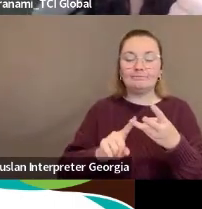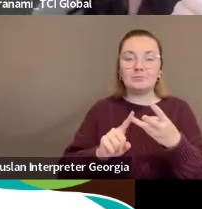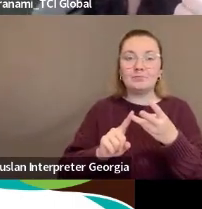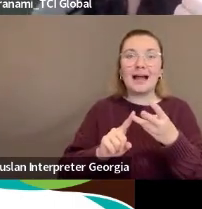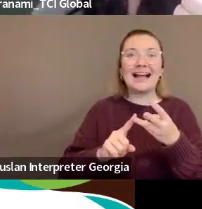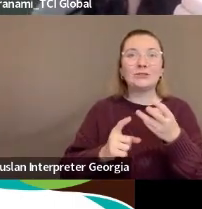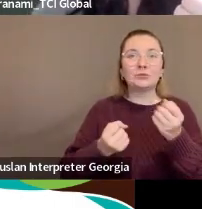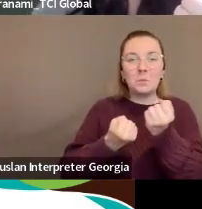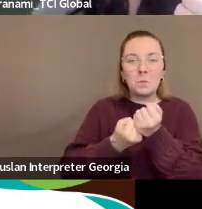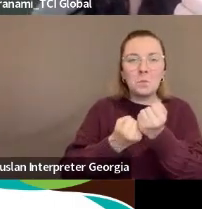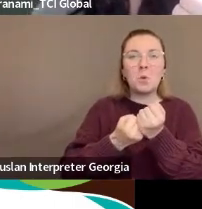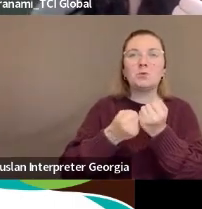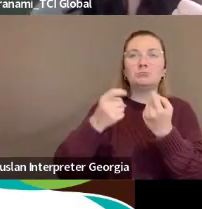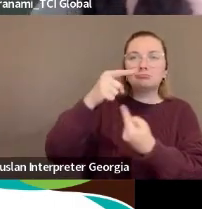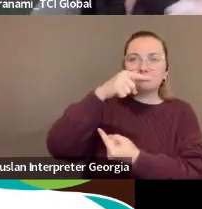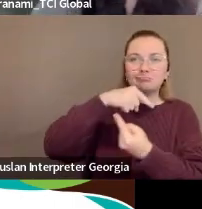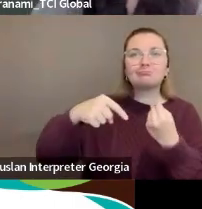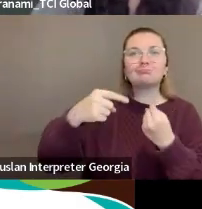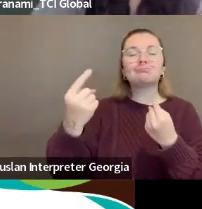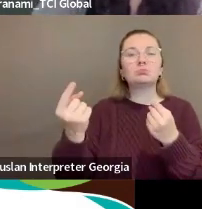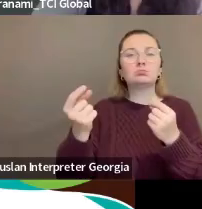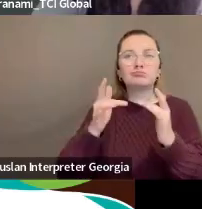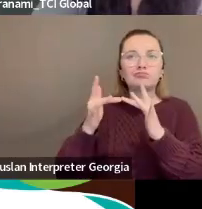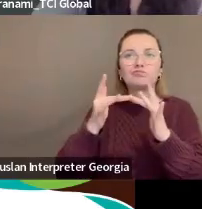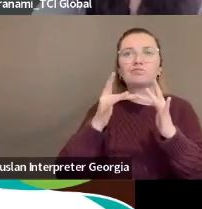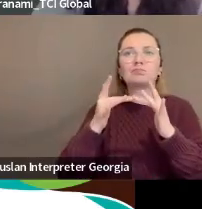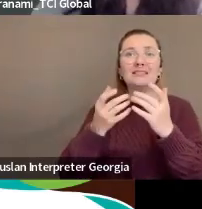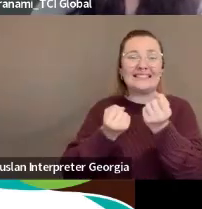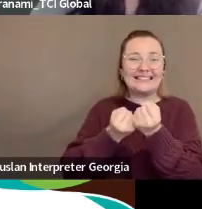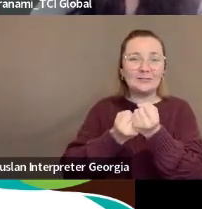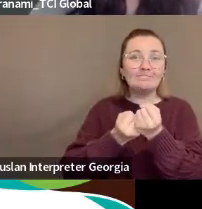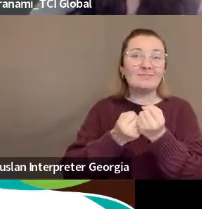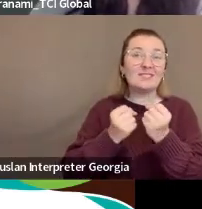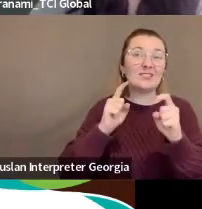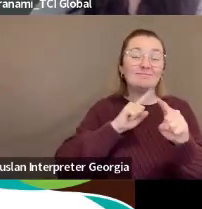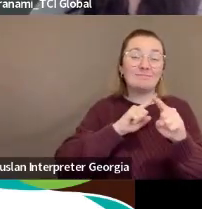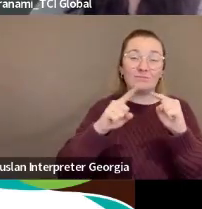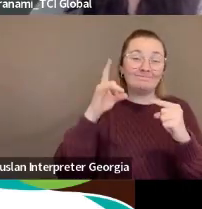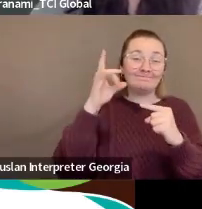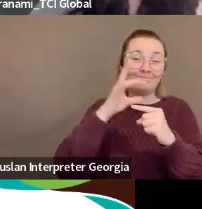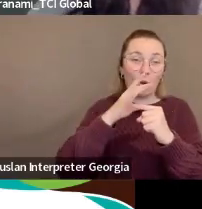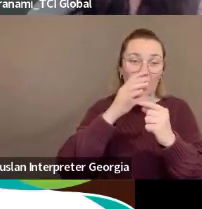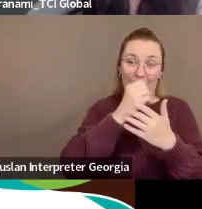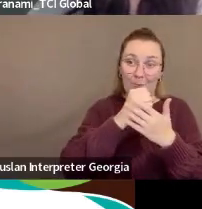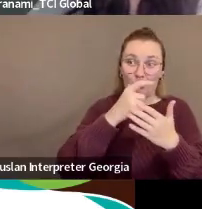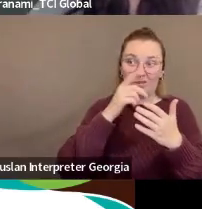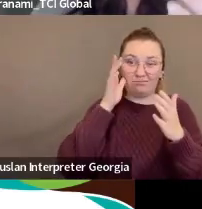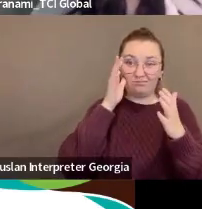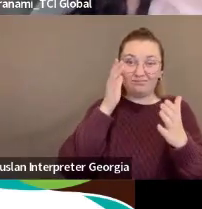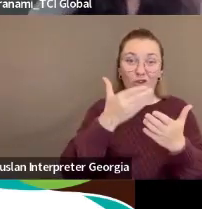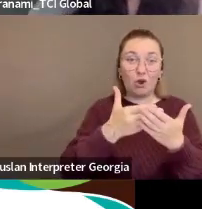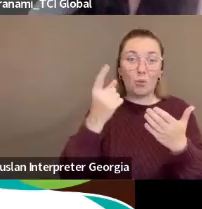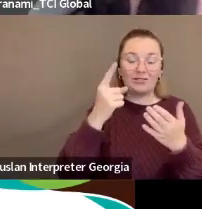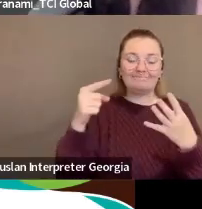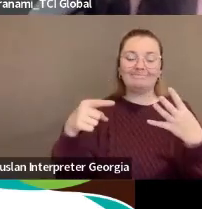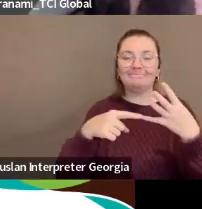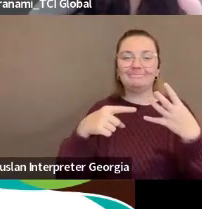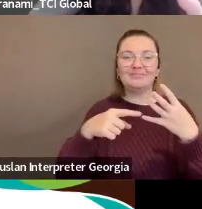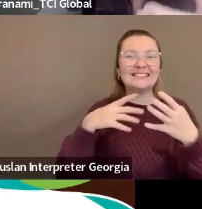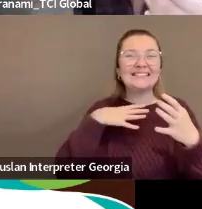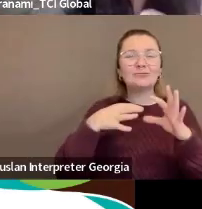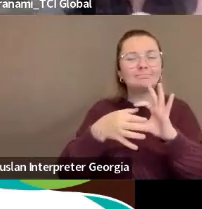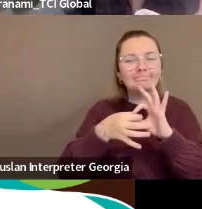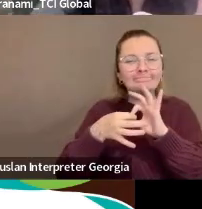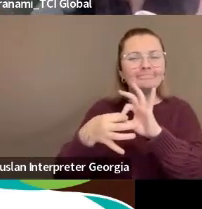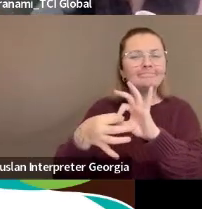and personal assistance. And most of all, the focus that often gets missed, we need relationships.